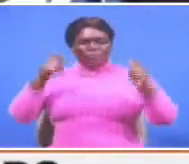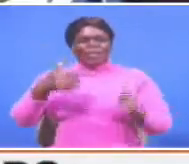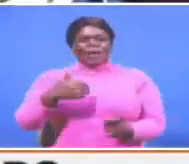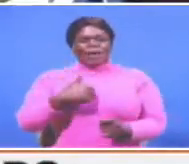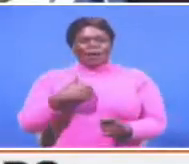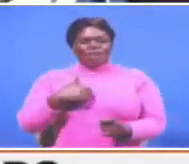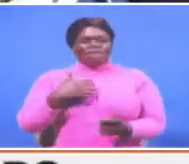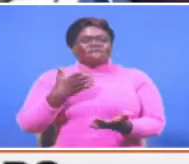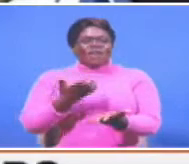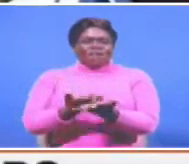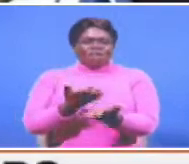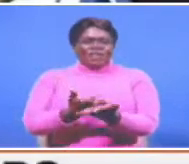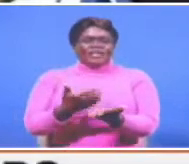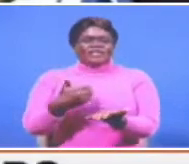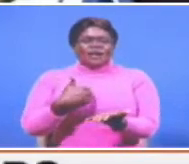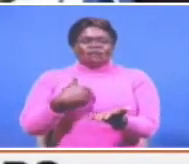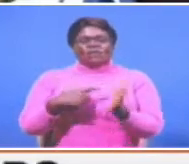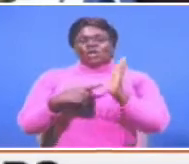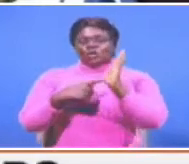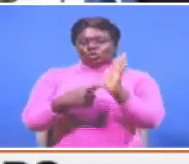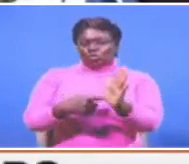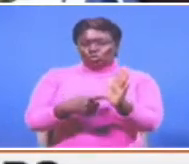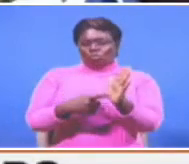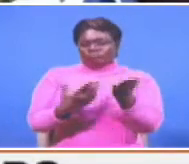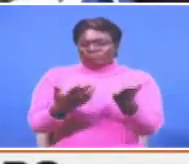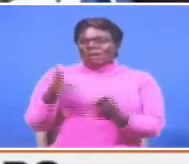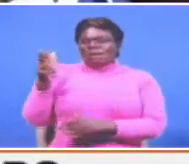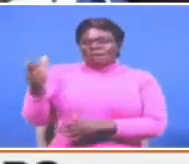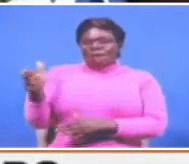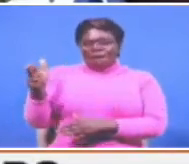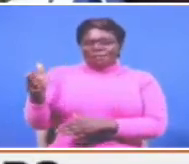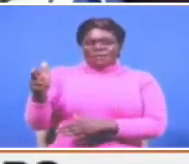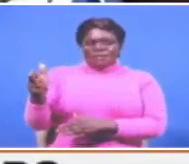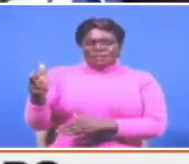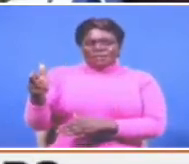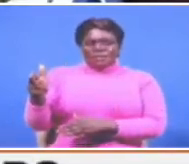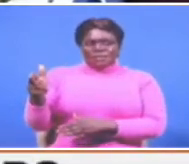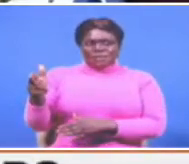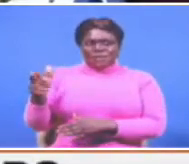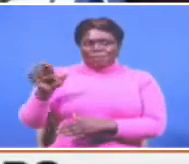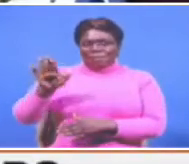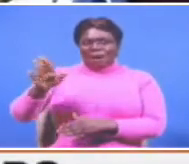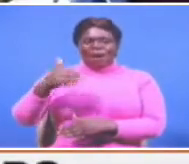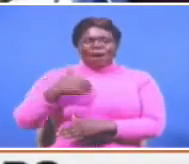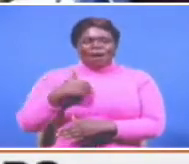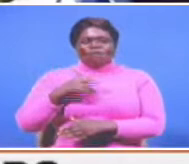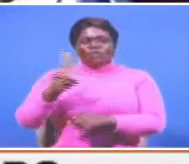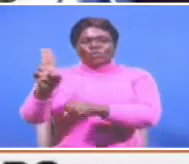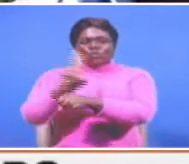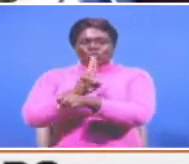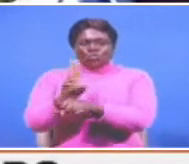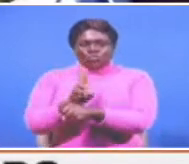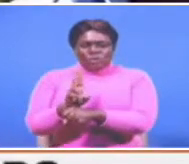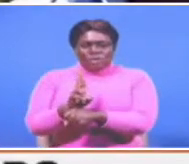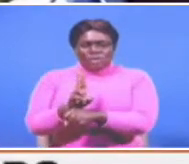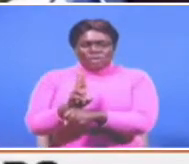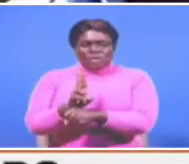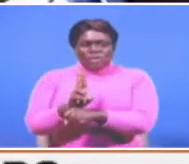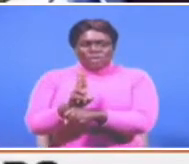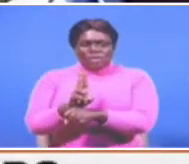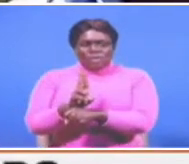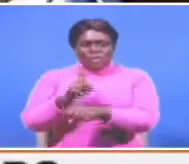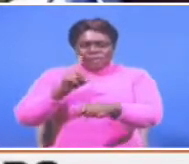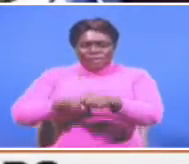have evidence pointing to guns in civilian hands being used in